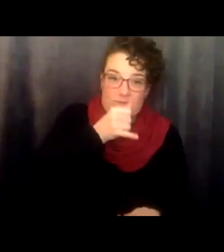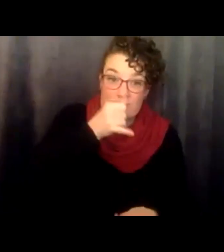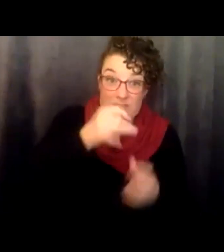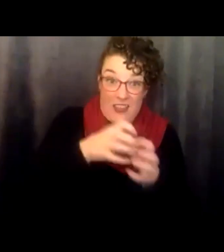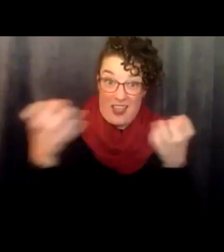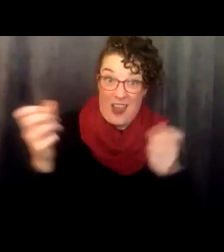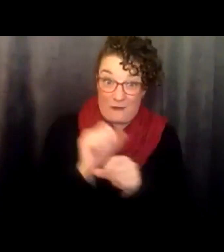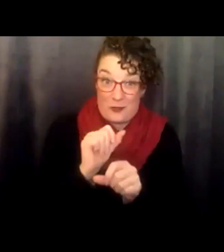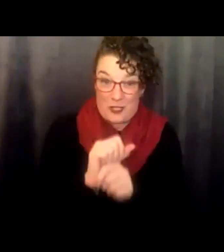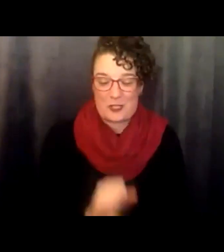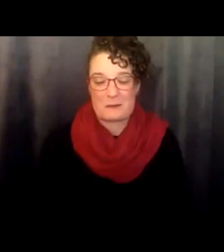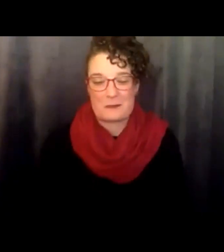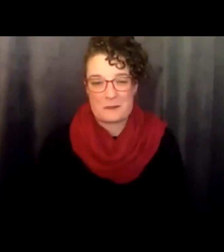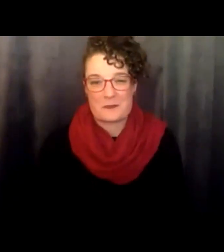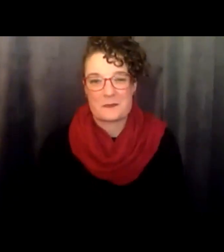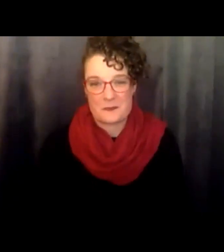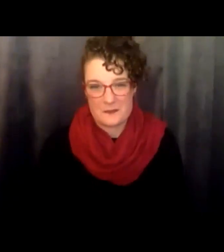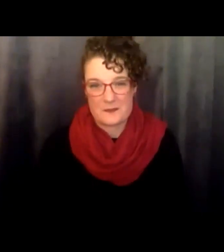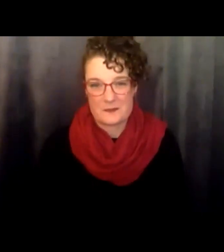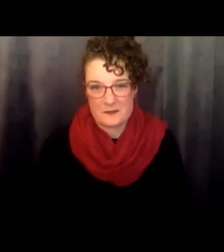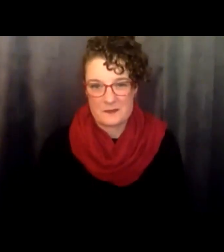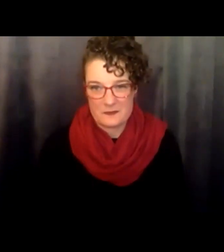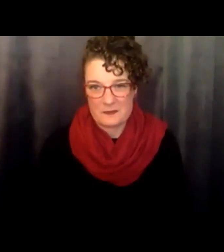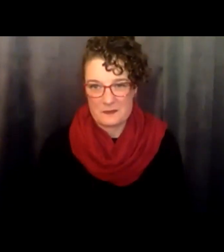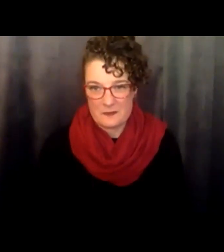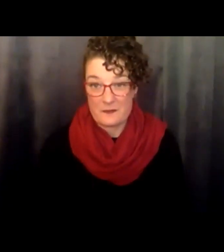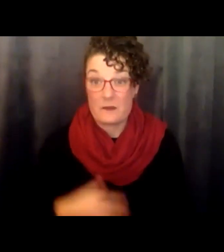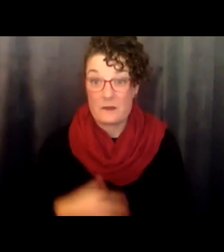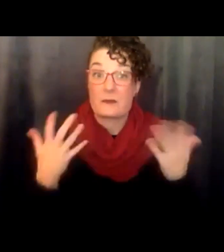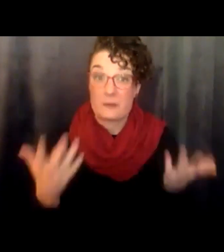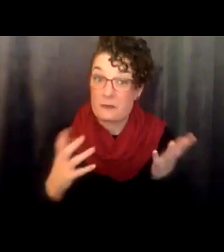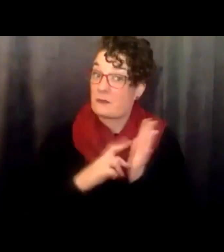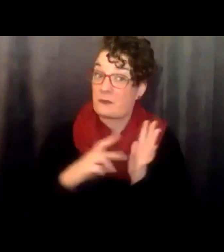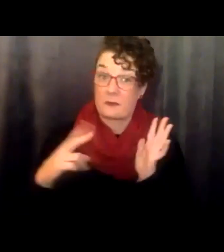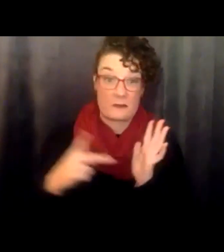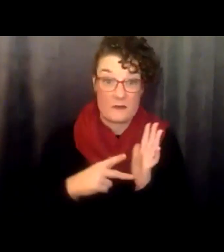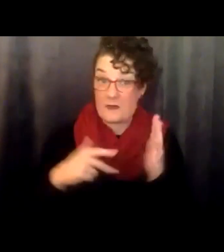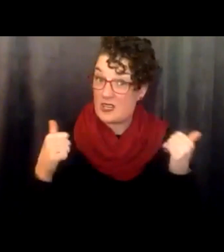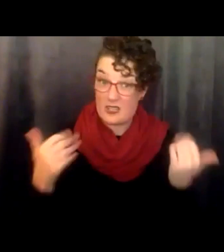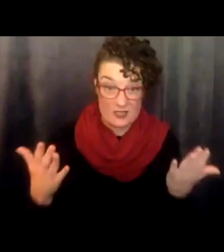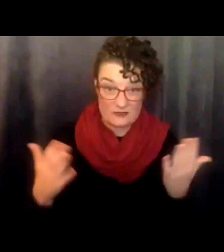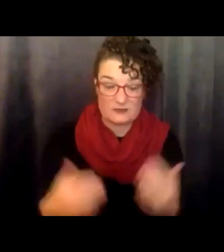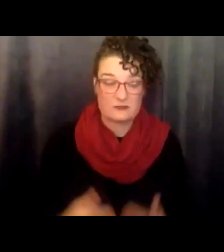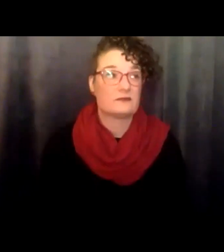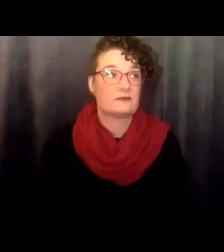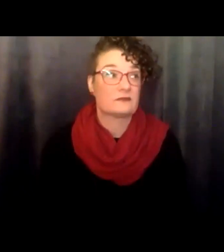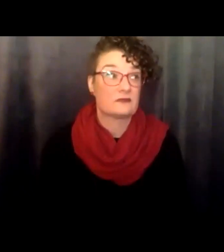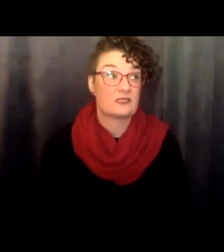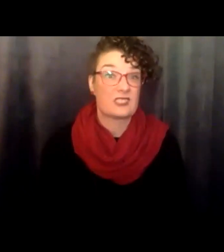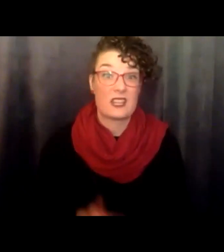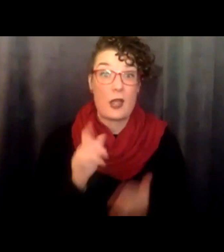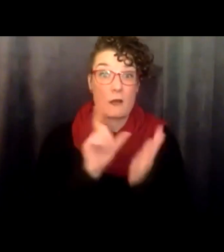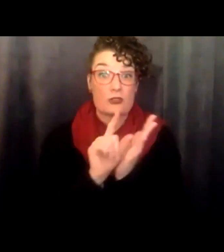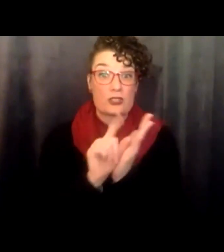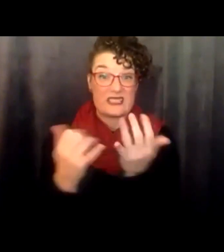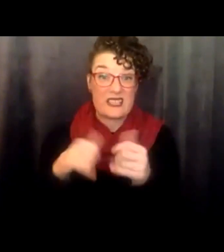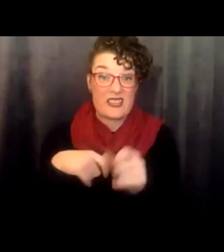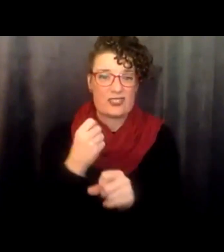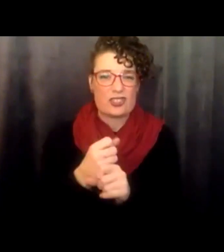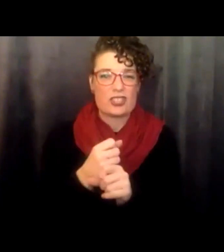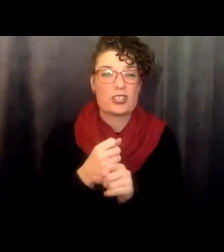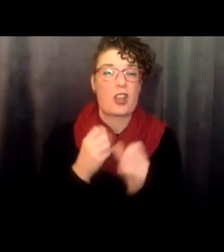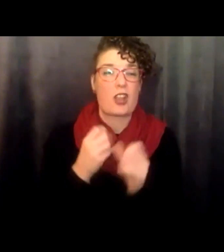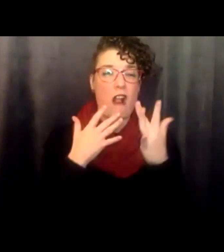you. So what that means is that some of the prints this year are a little less saturated than